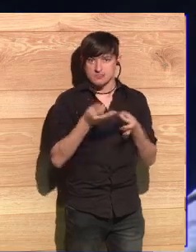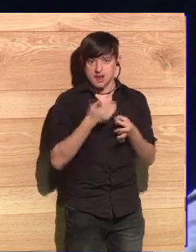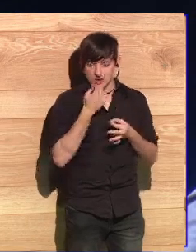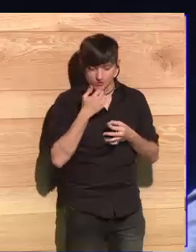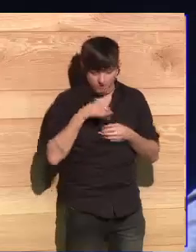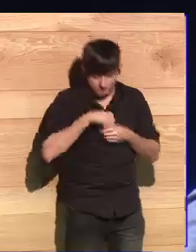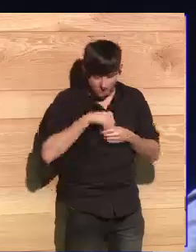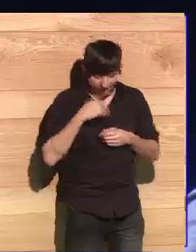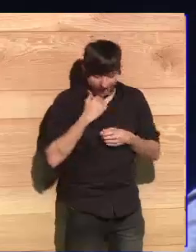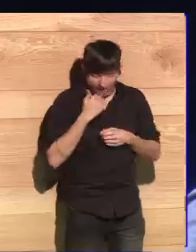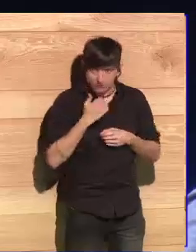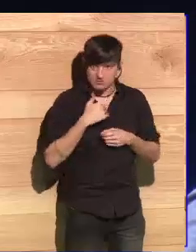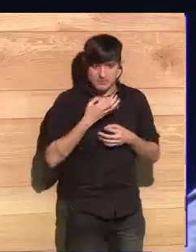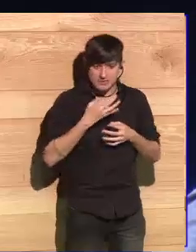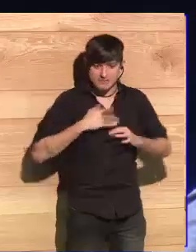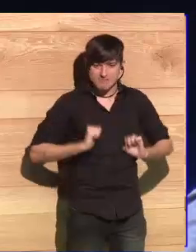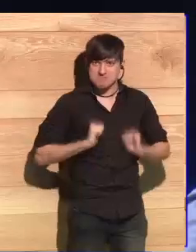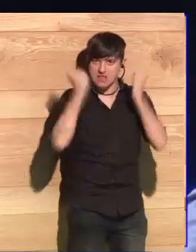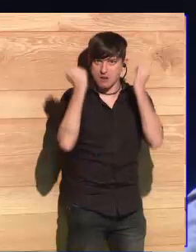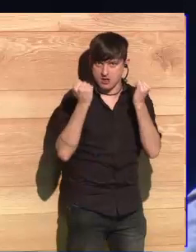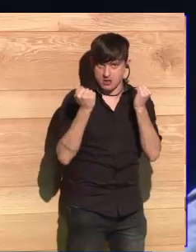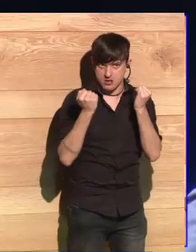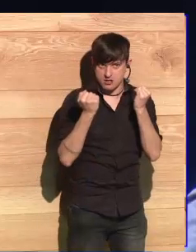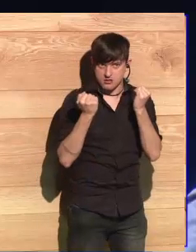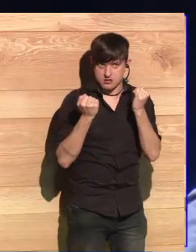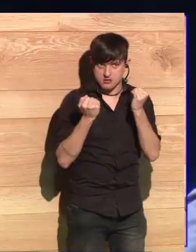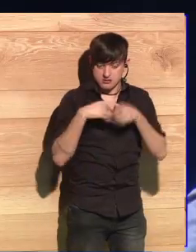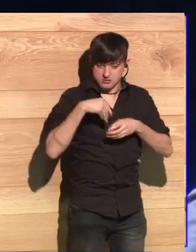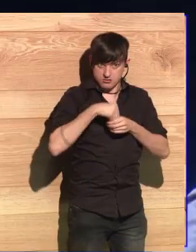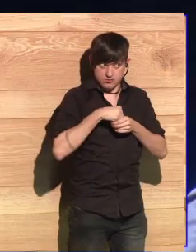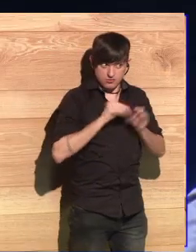tough moments, but there's always something inside me that saves me.